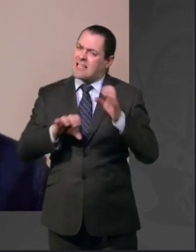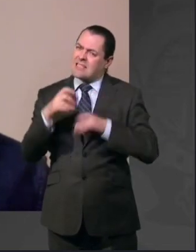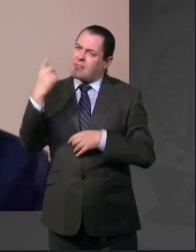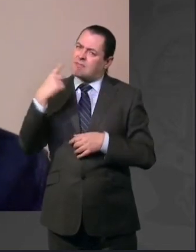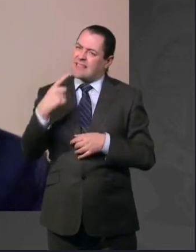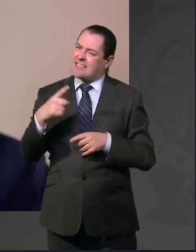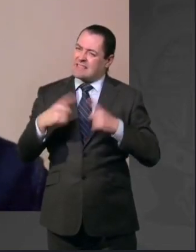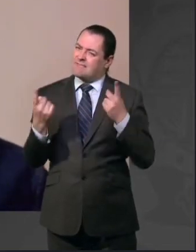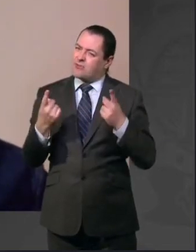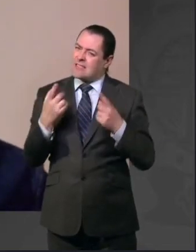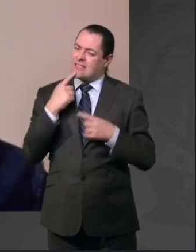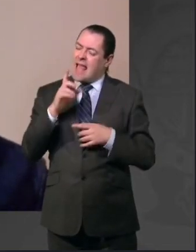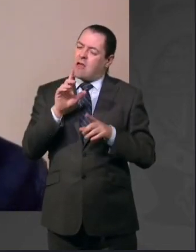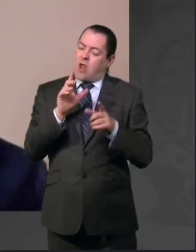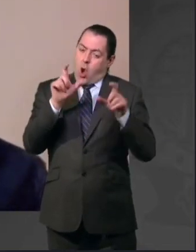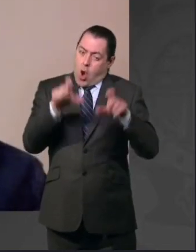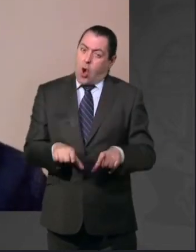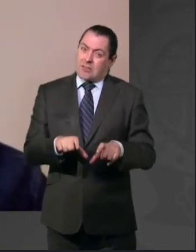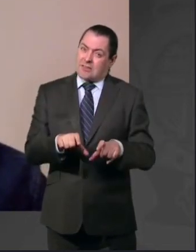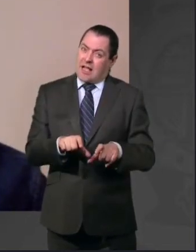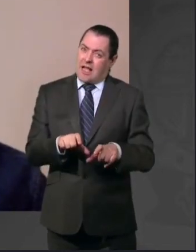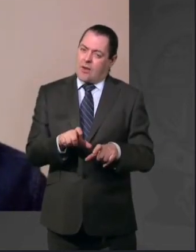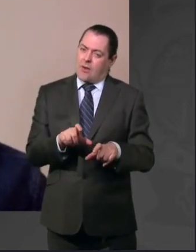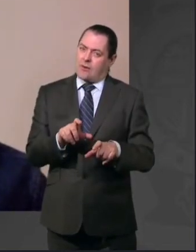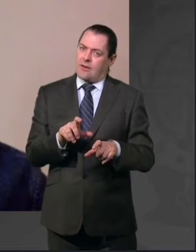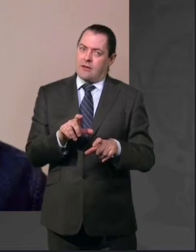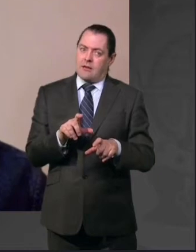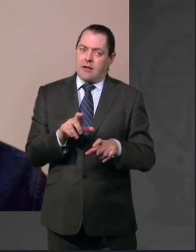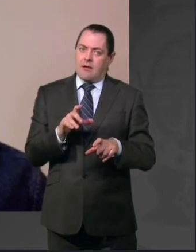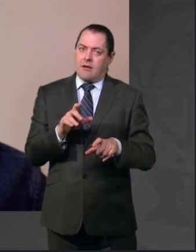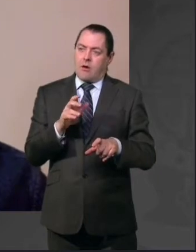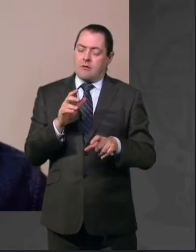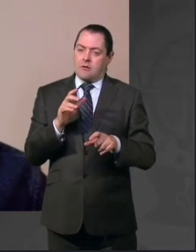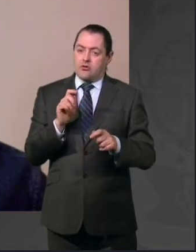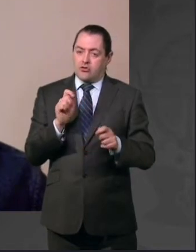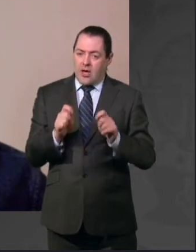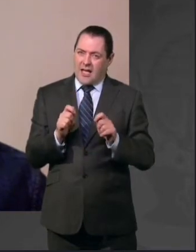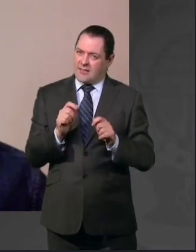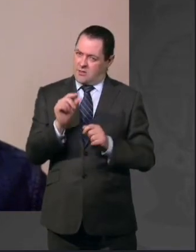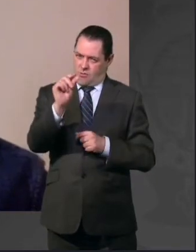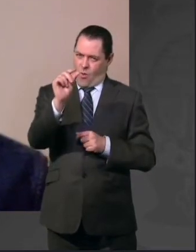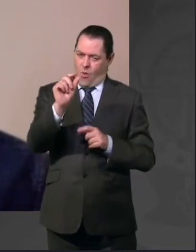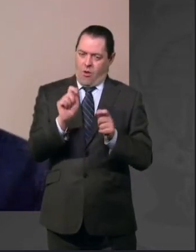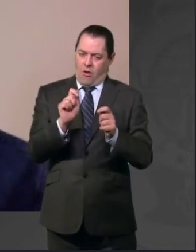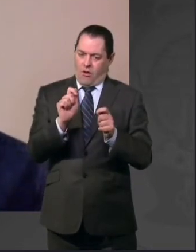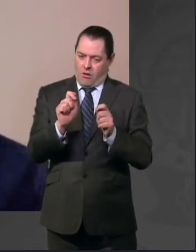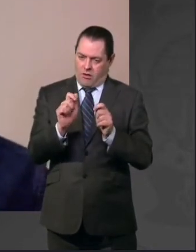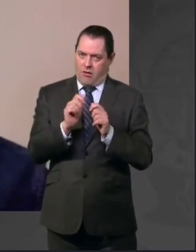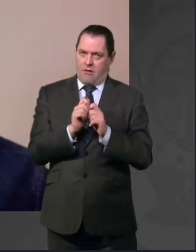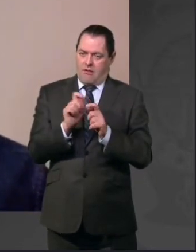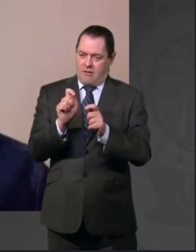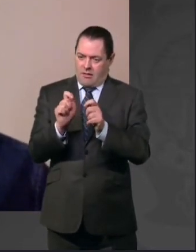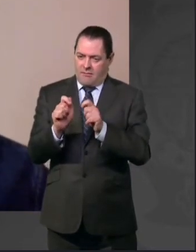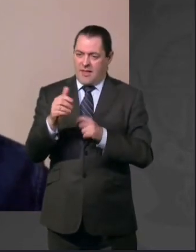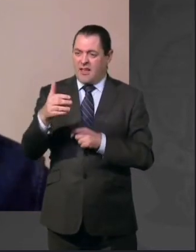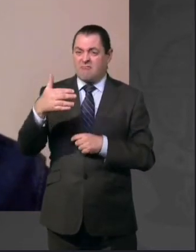time. Do you think the British public are ready for quite how long it could take? And for Sir Patrick or Professor Whitty,